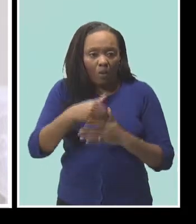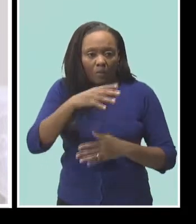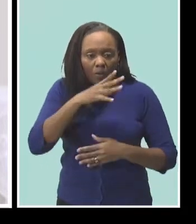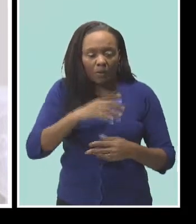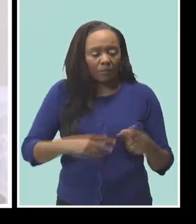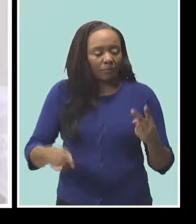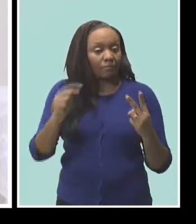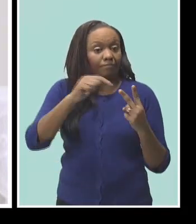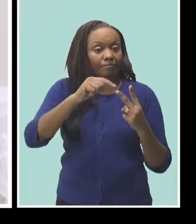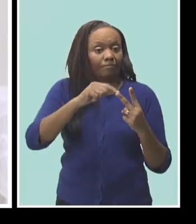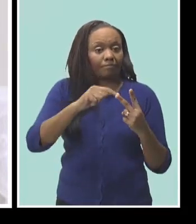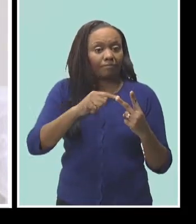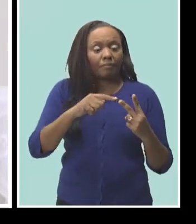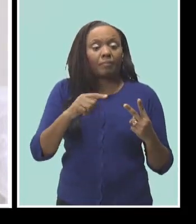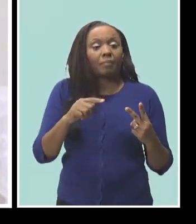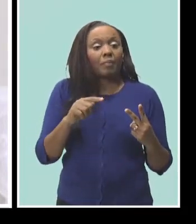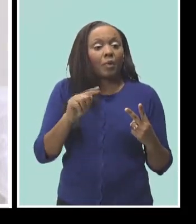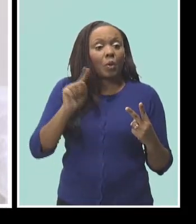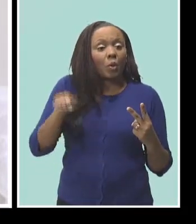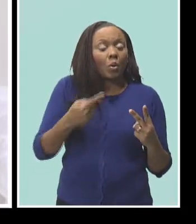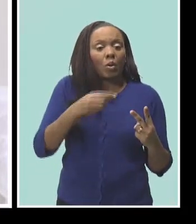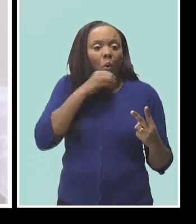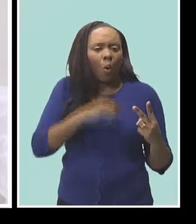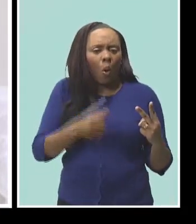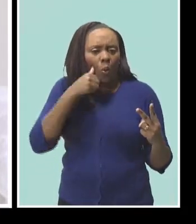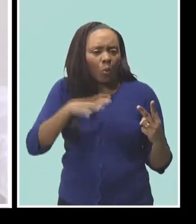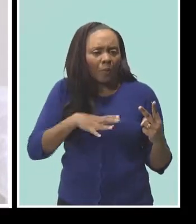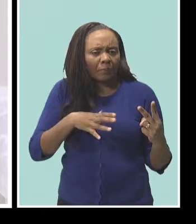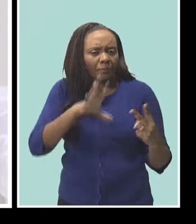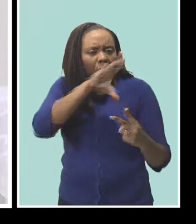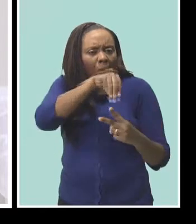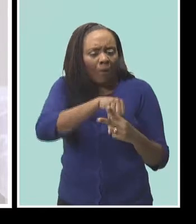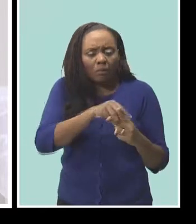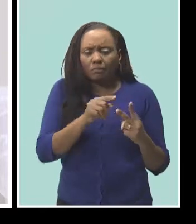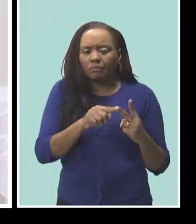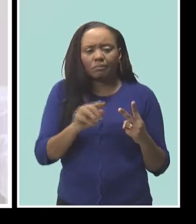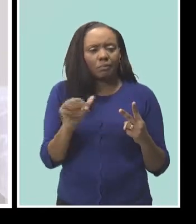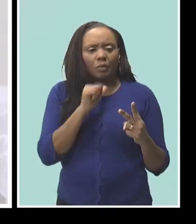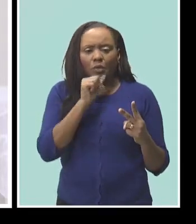women. Myth number two.